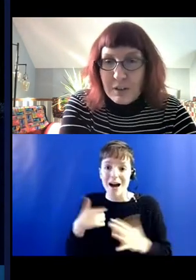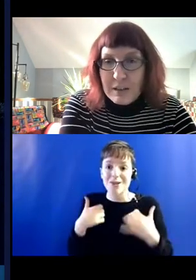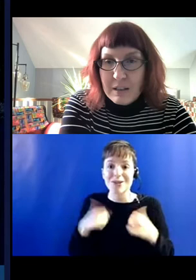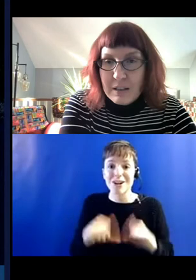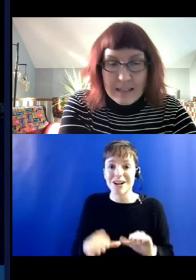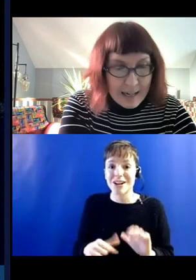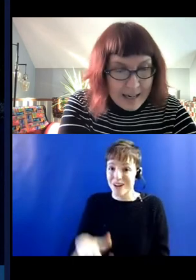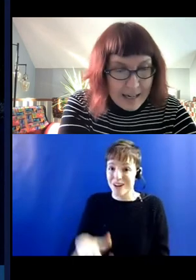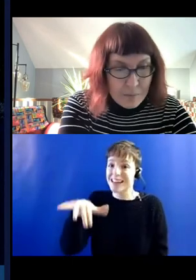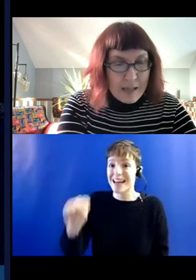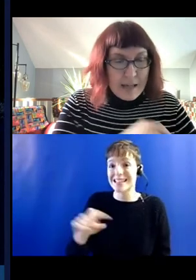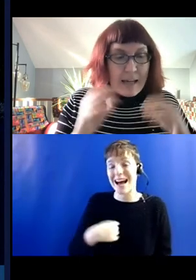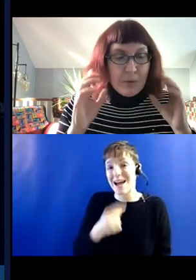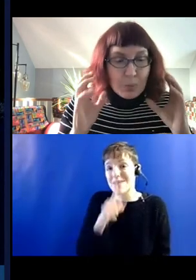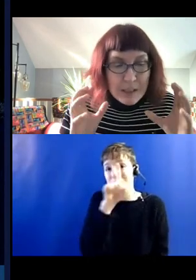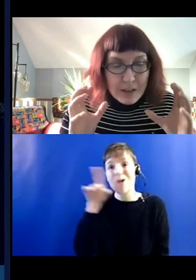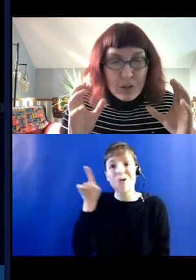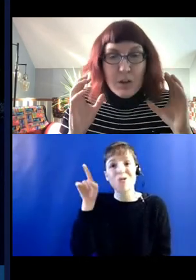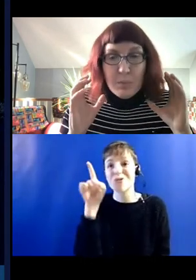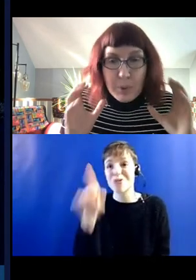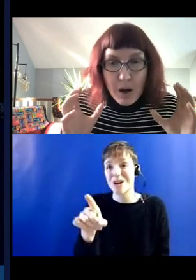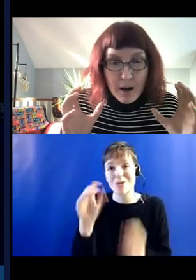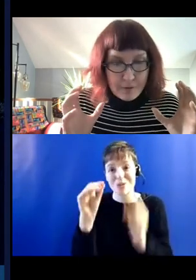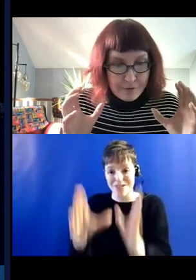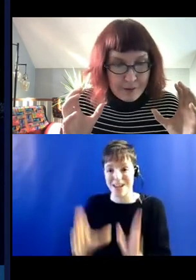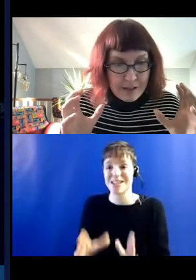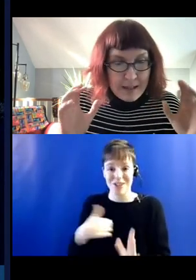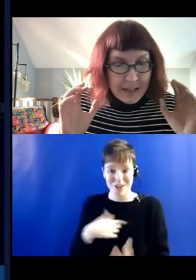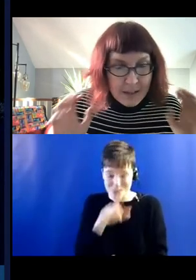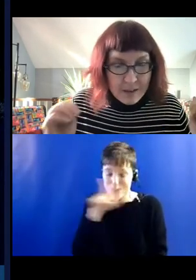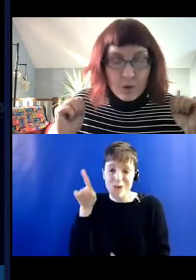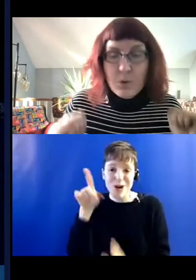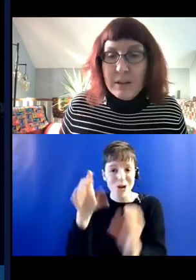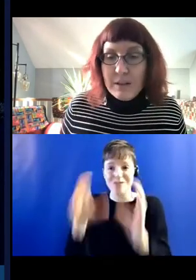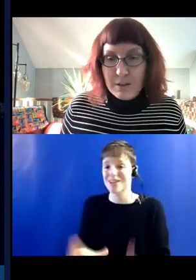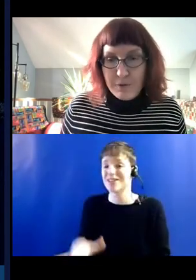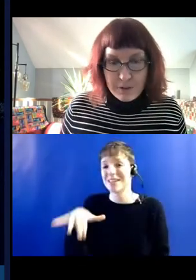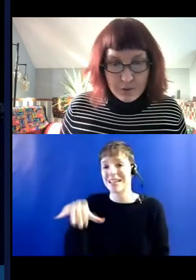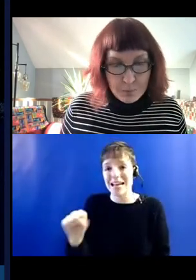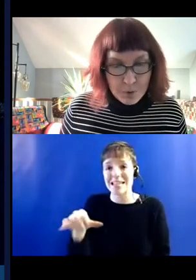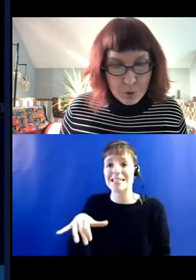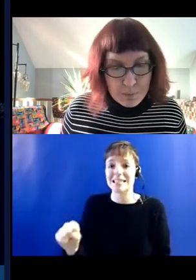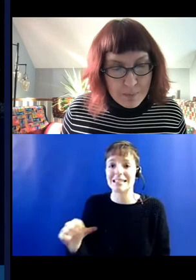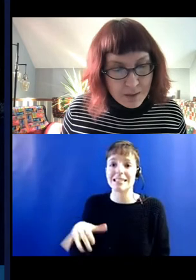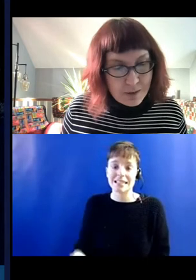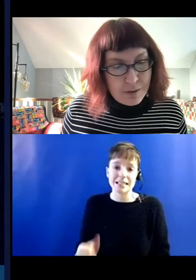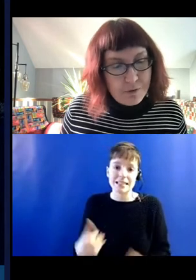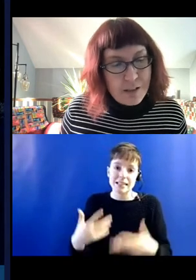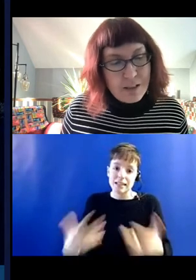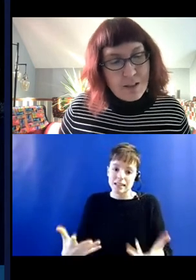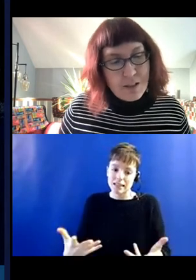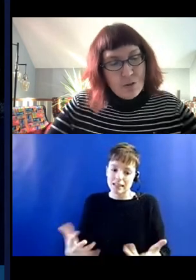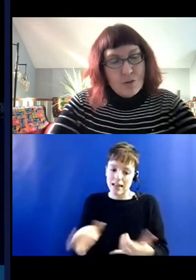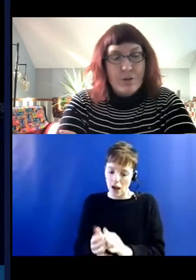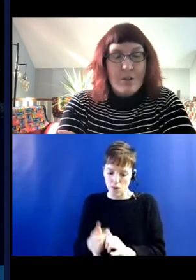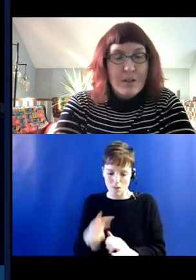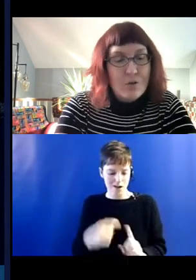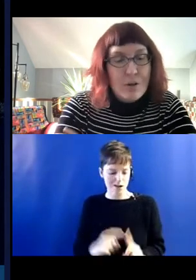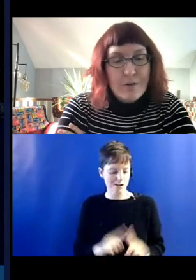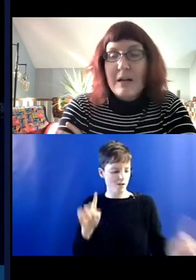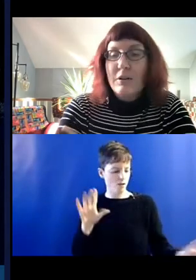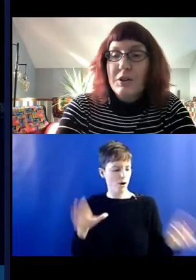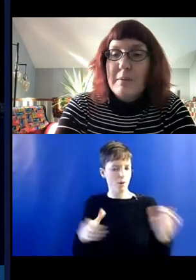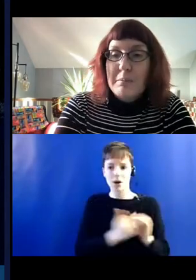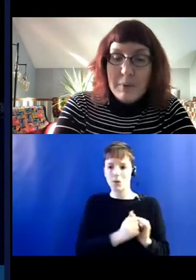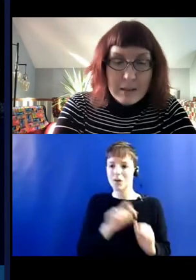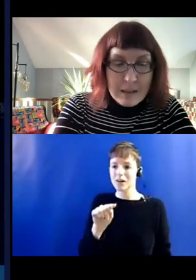professor, that I am a real prof, and that the only difference between myself and a tenured or tenure